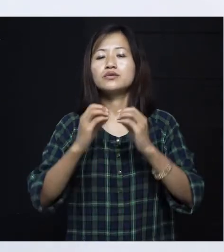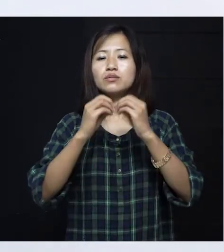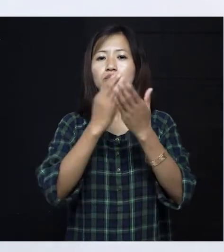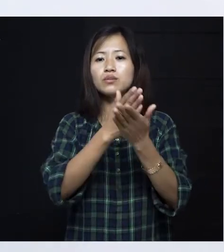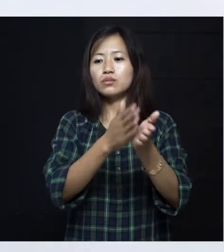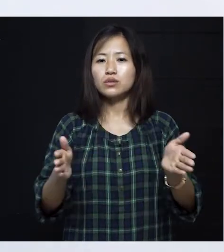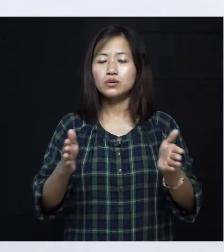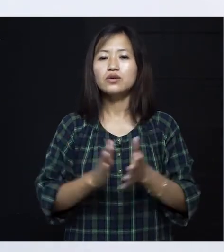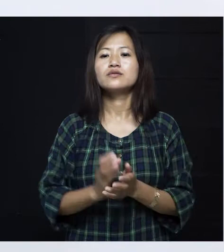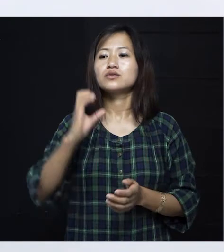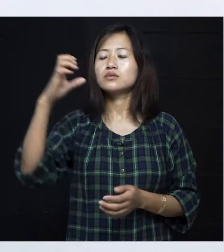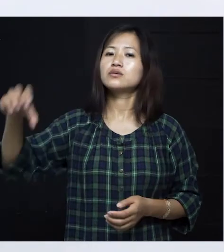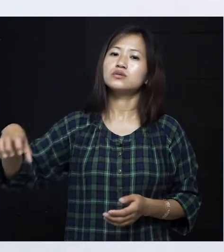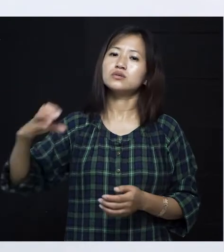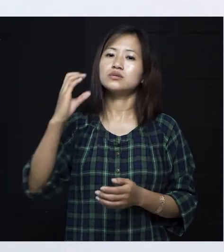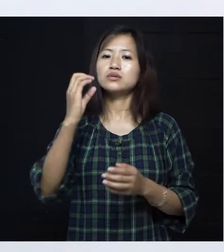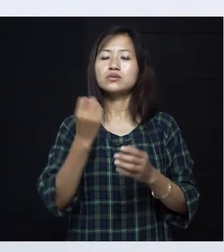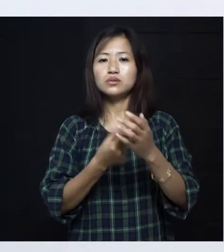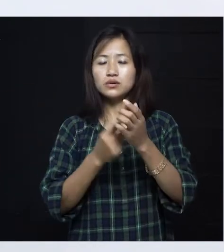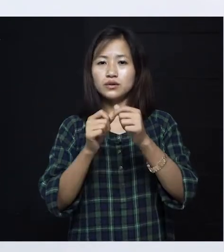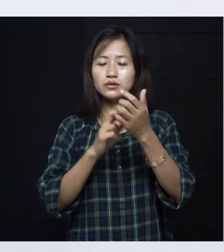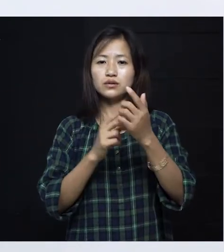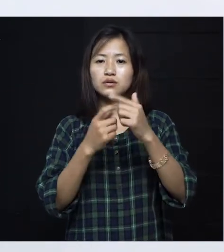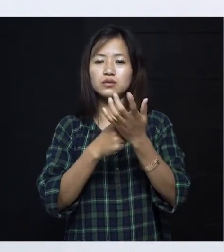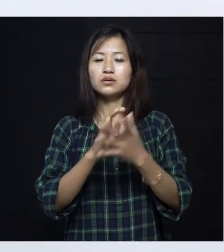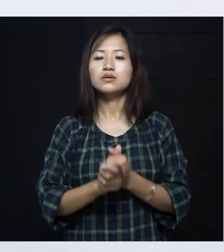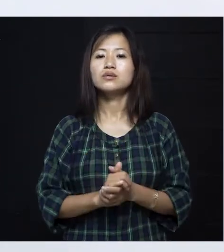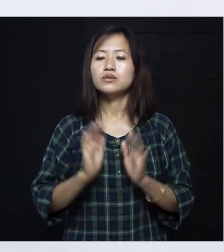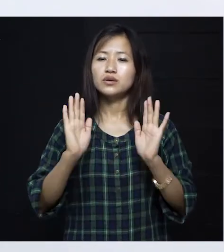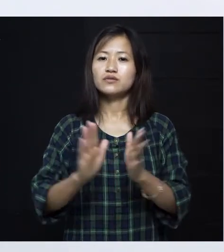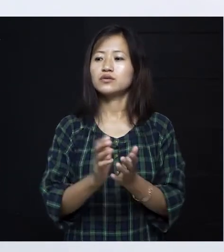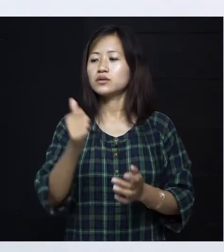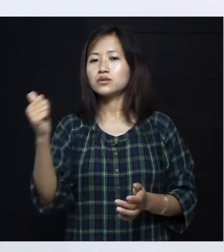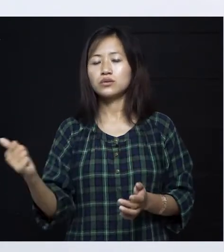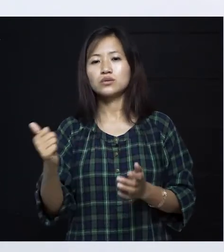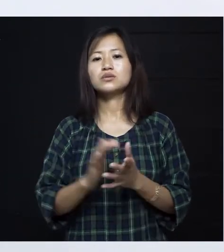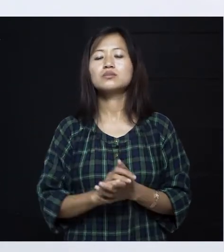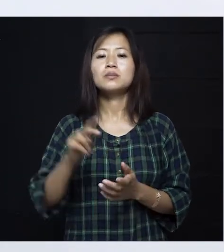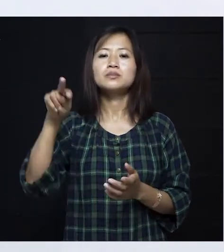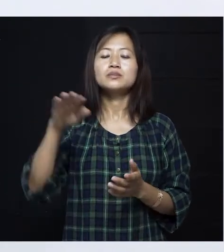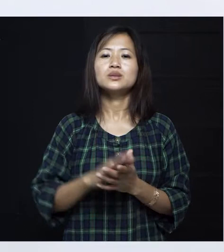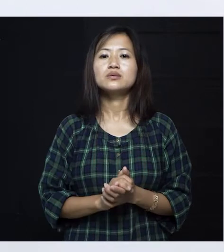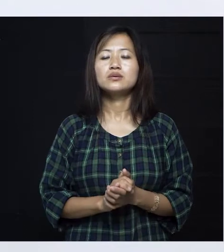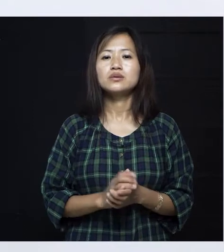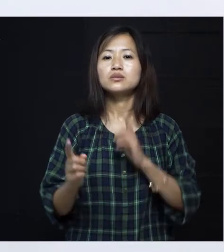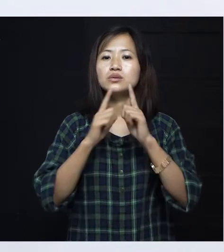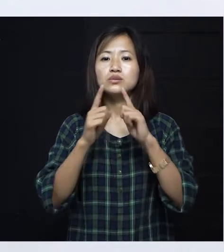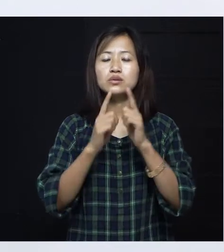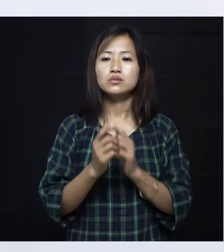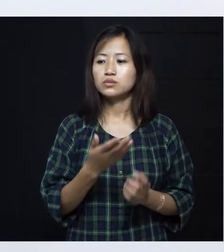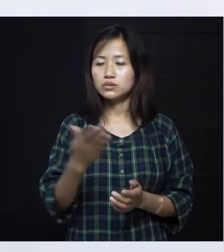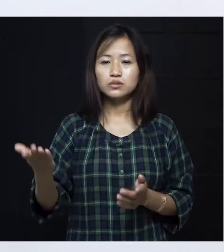of the country. Then apart from this, we also have the other roads. So other roads means we are talking